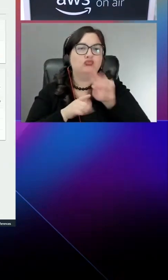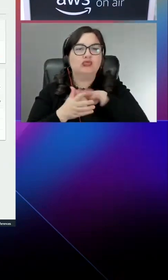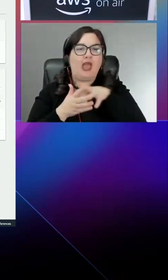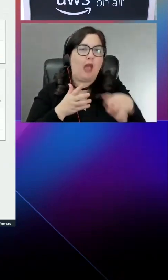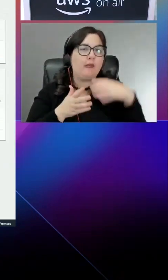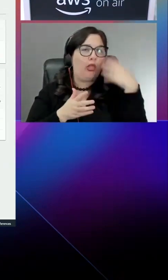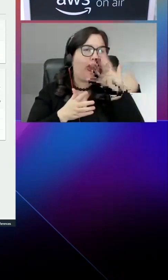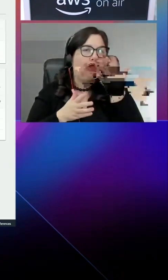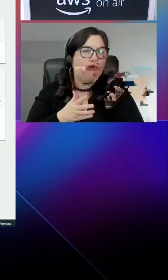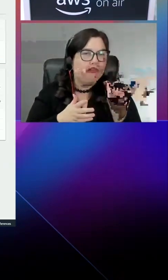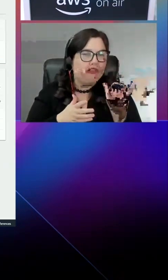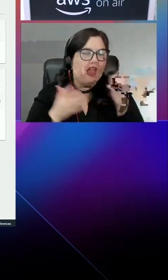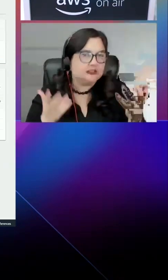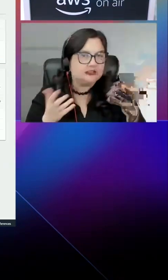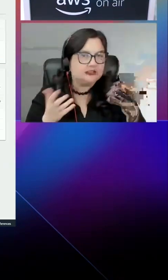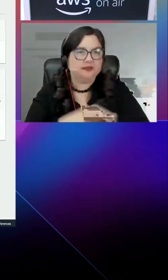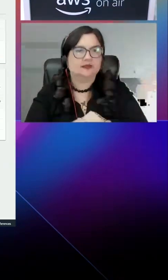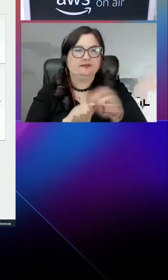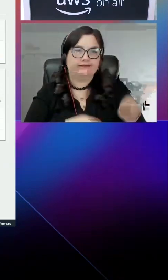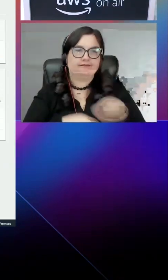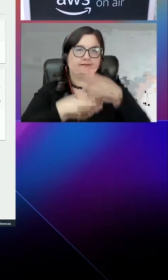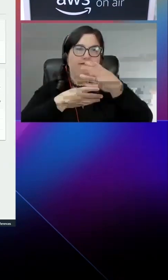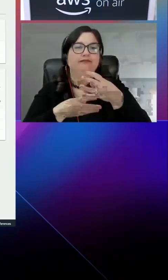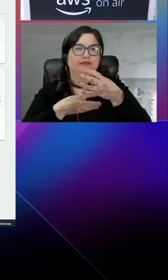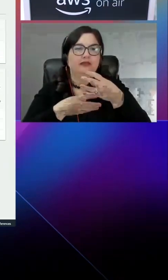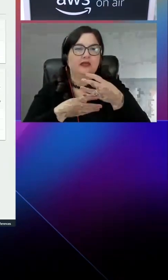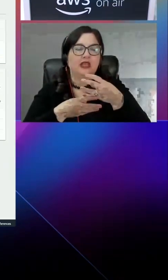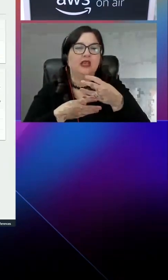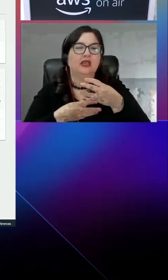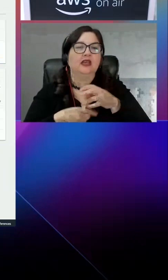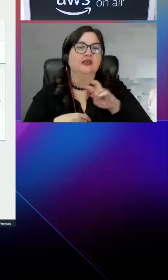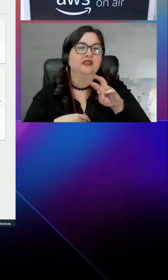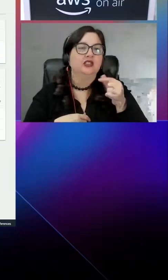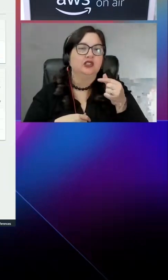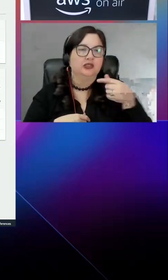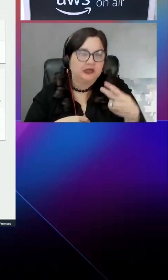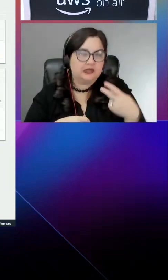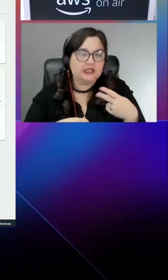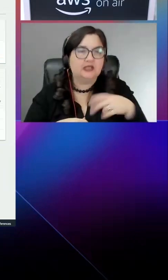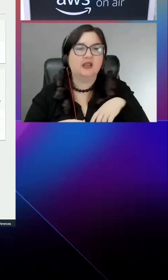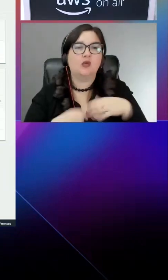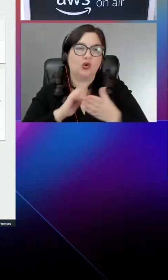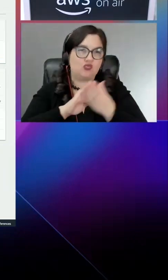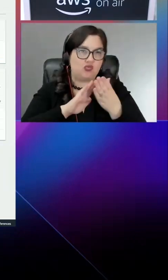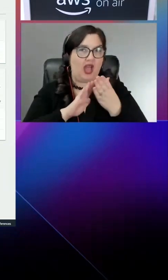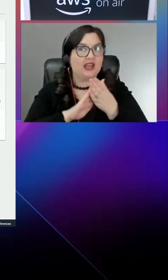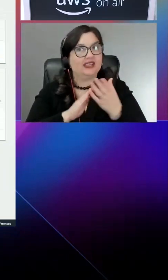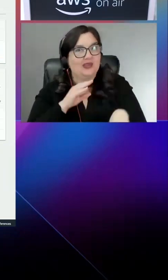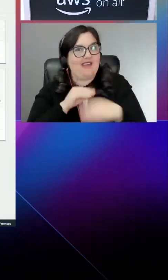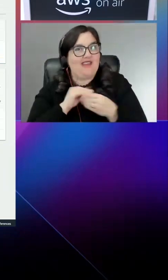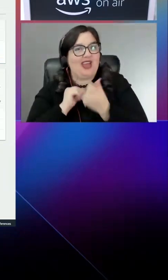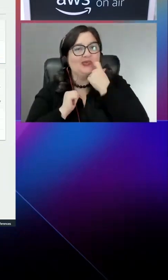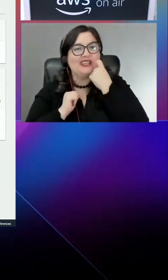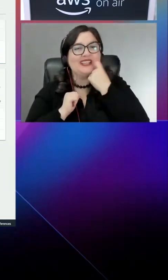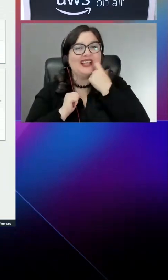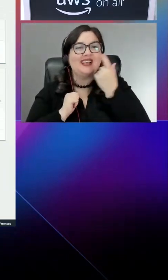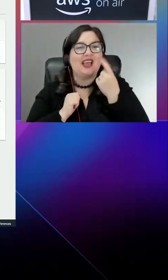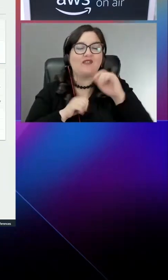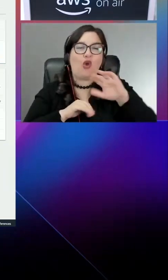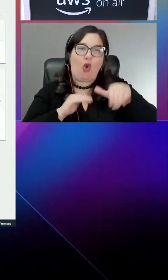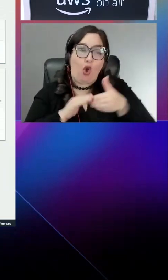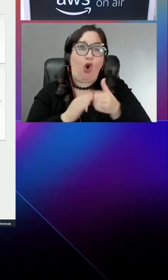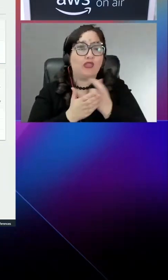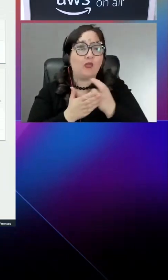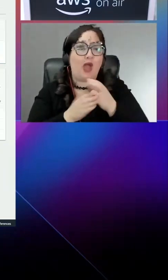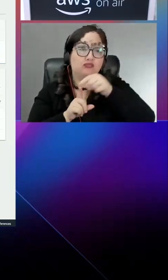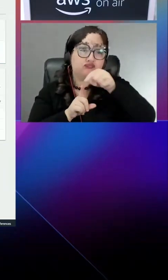are propagated routes. So we're running BGP across this network, so it's a big new thing we've added here. So the, all these routers we're running across the world,